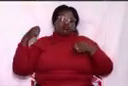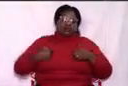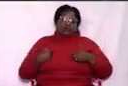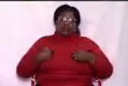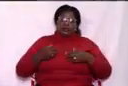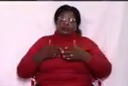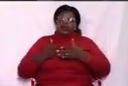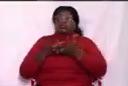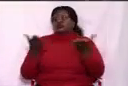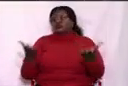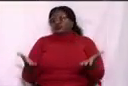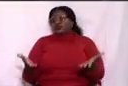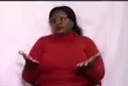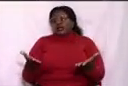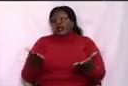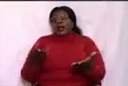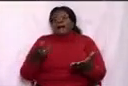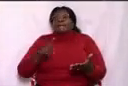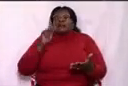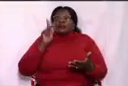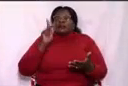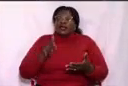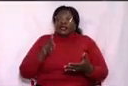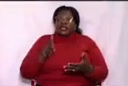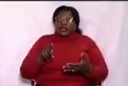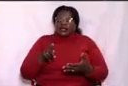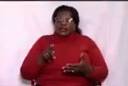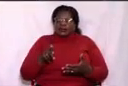But on the other hand,